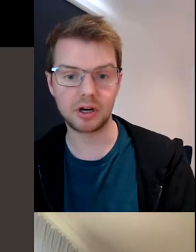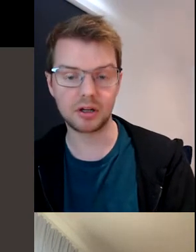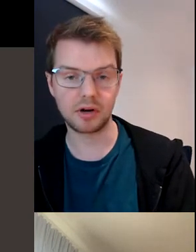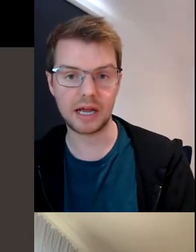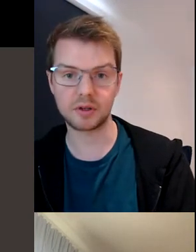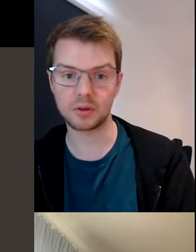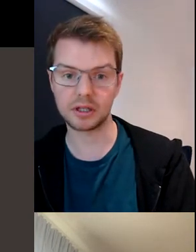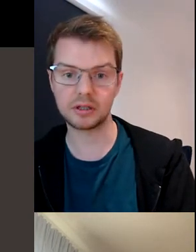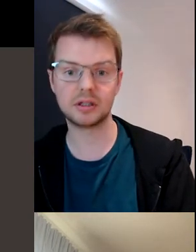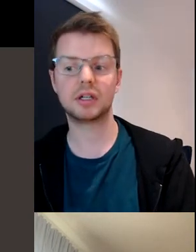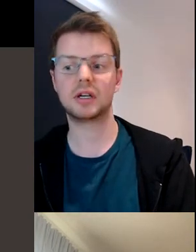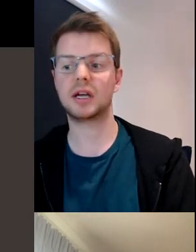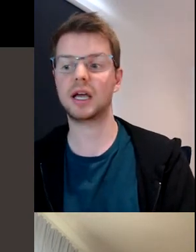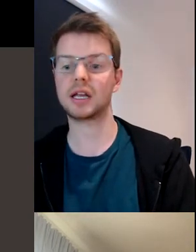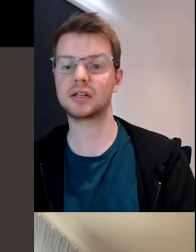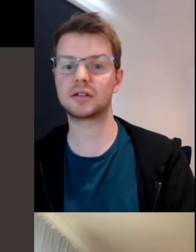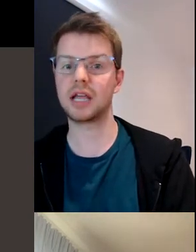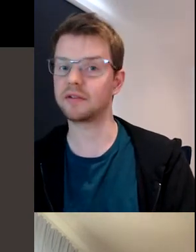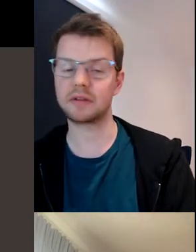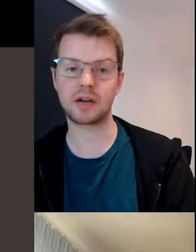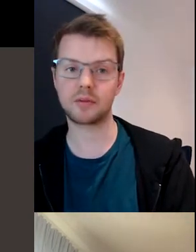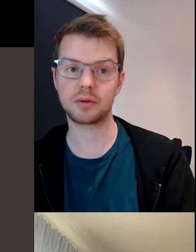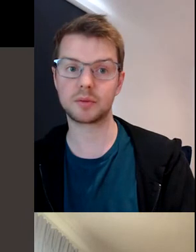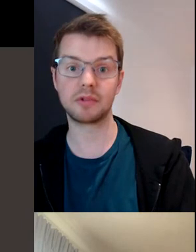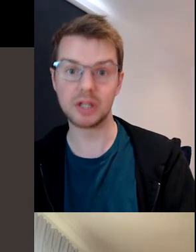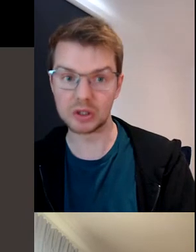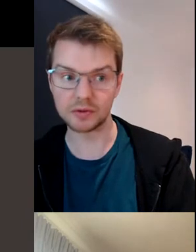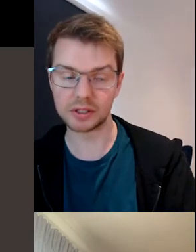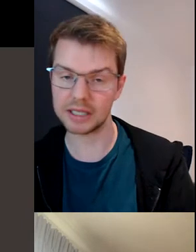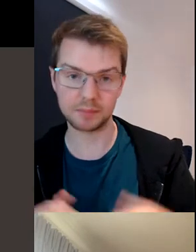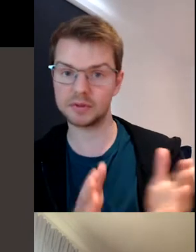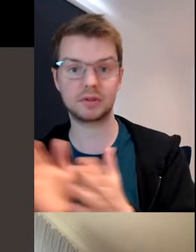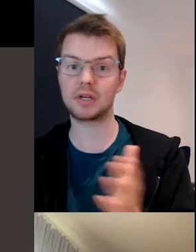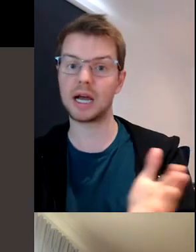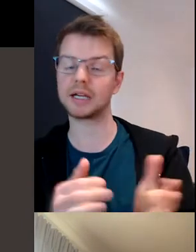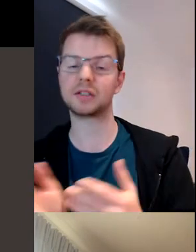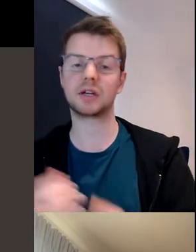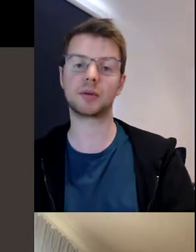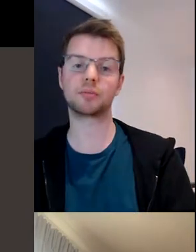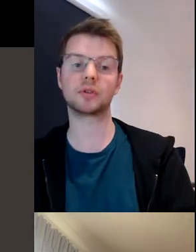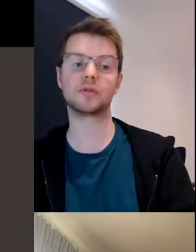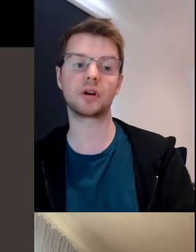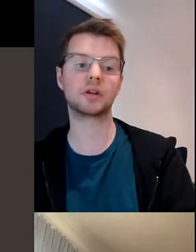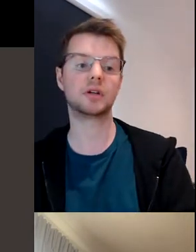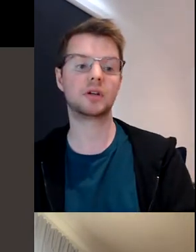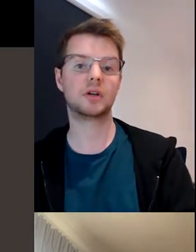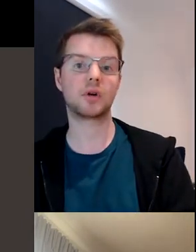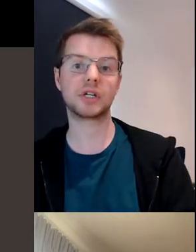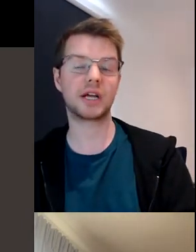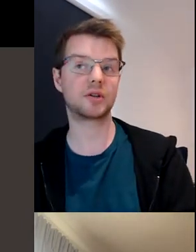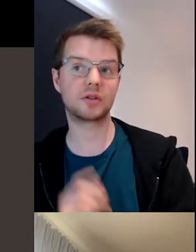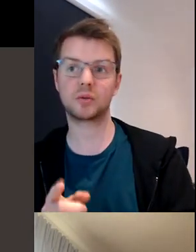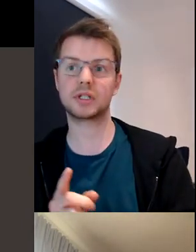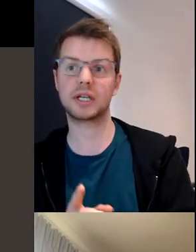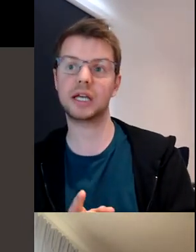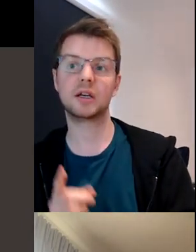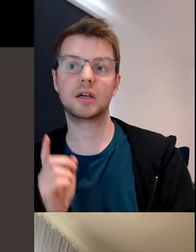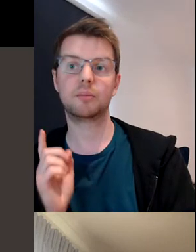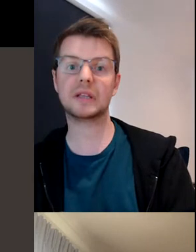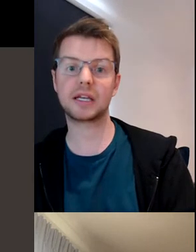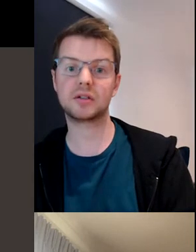been really great having you all here, and getting feedback from all of them has been really useful and has helped guide and improve our project. I do also